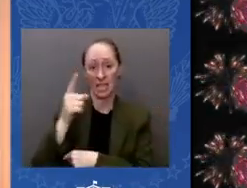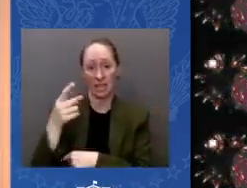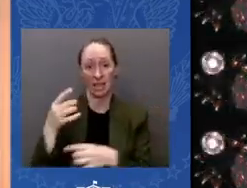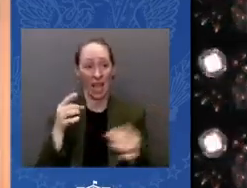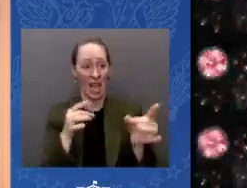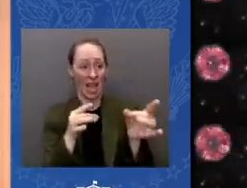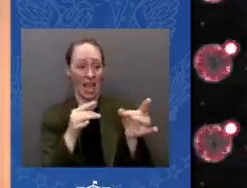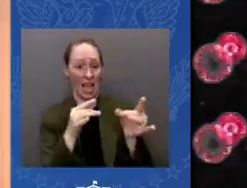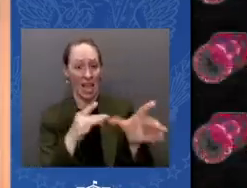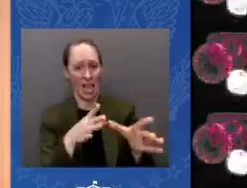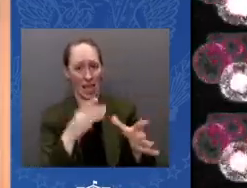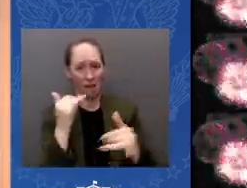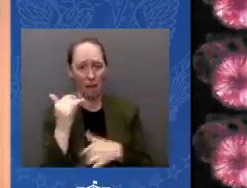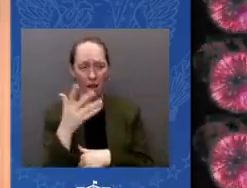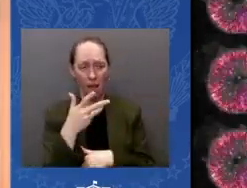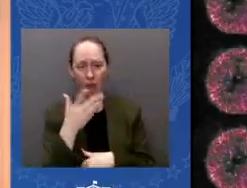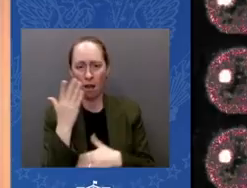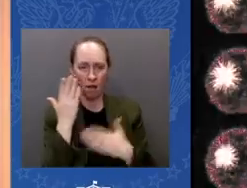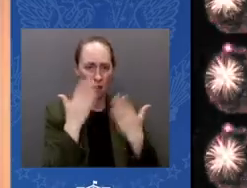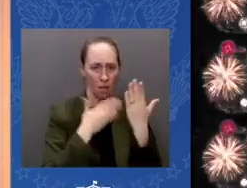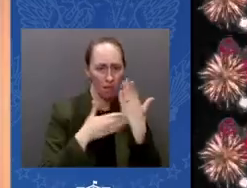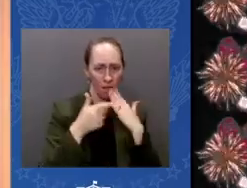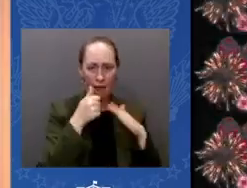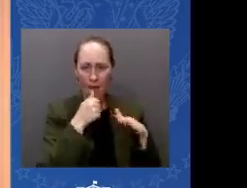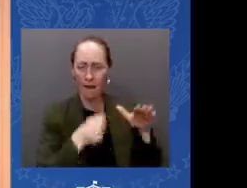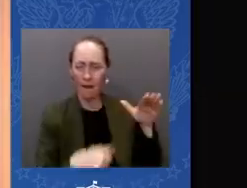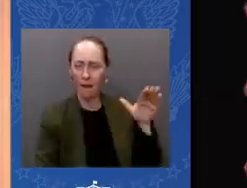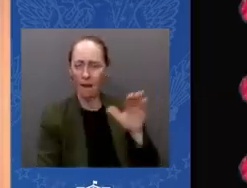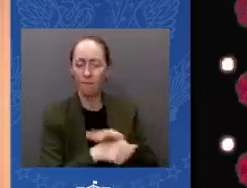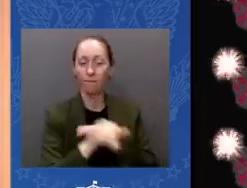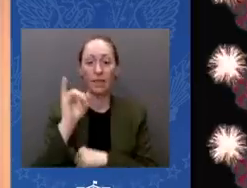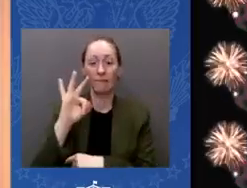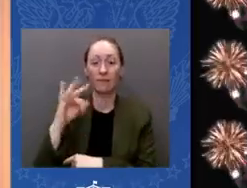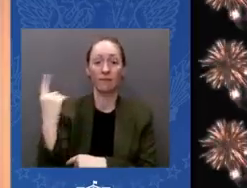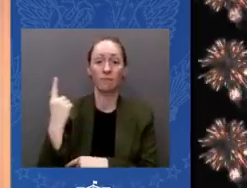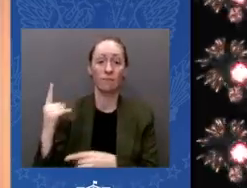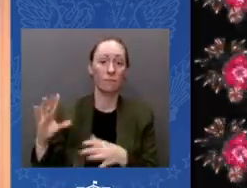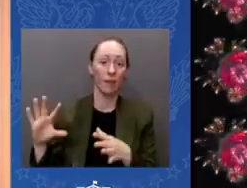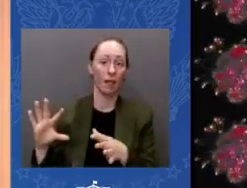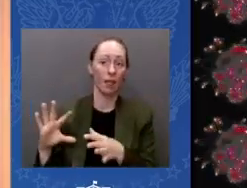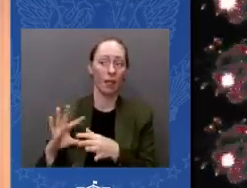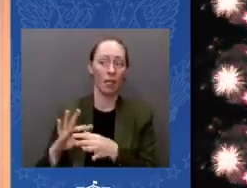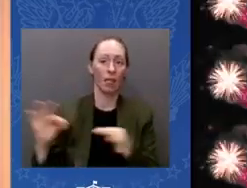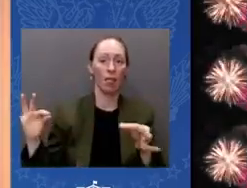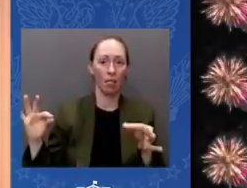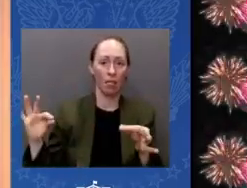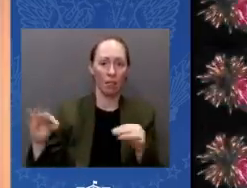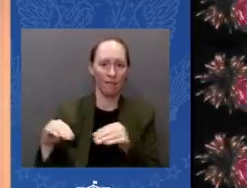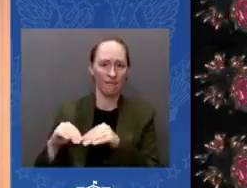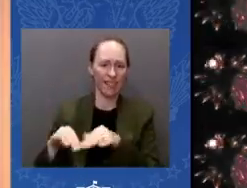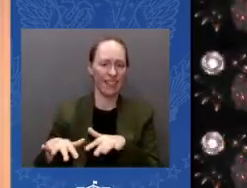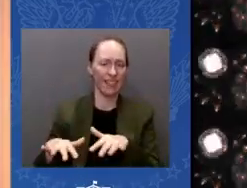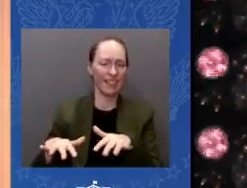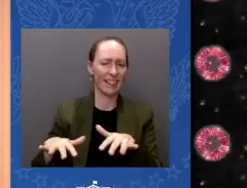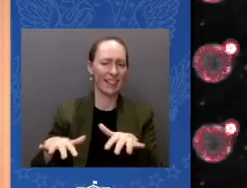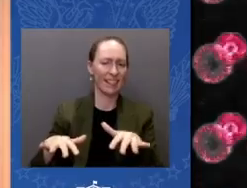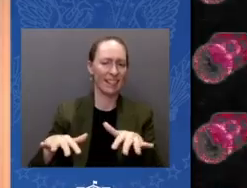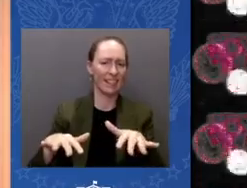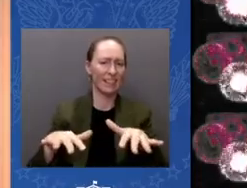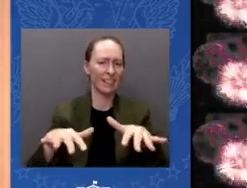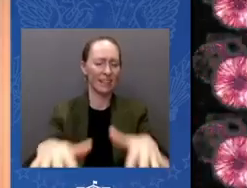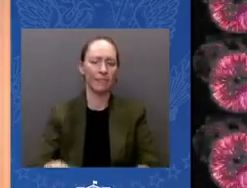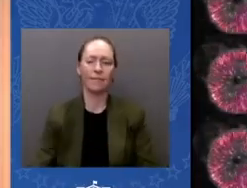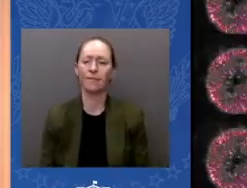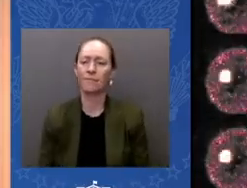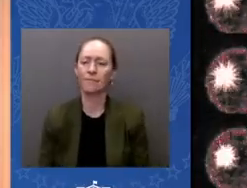it. Violent extremists and a rising threat. I ran for office to restore the soul of the nation, and I've made clear